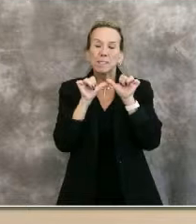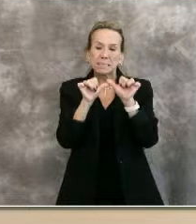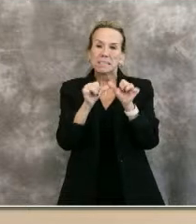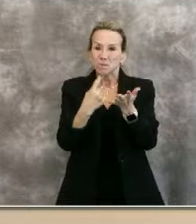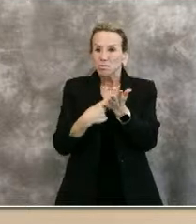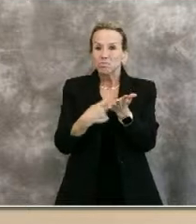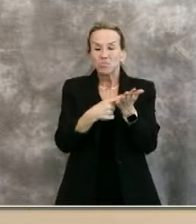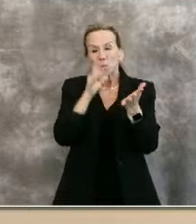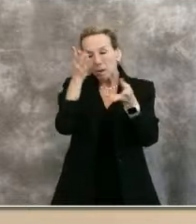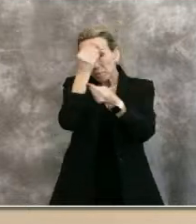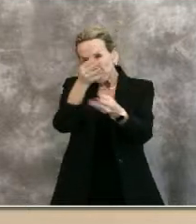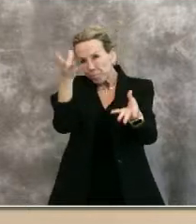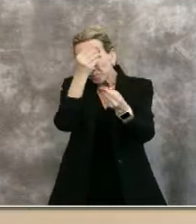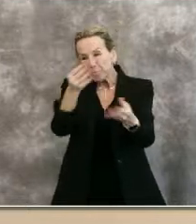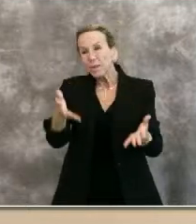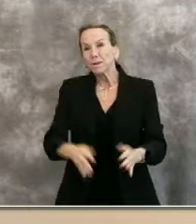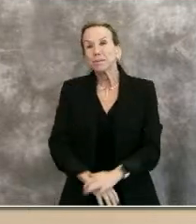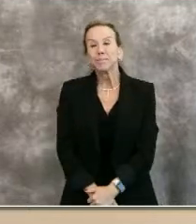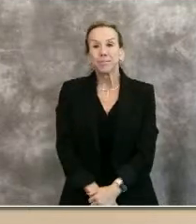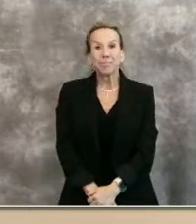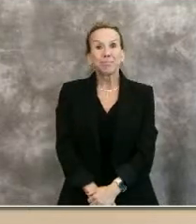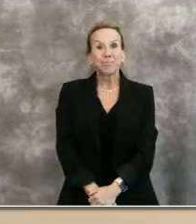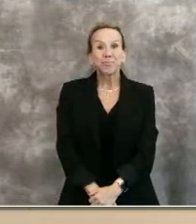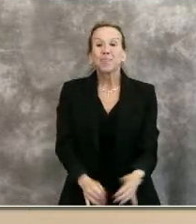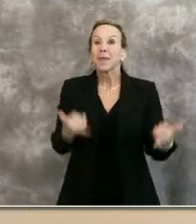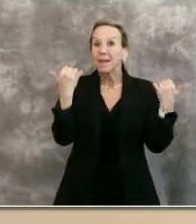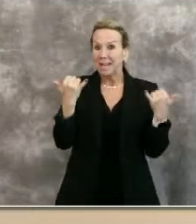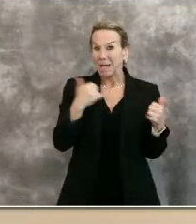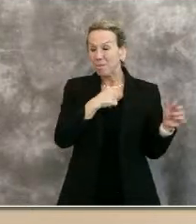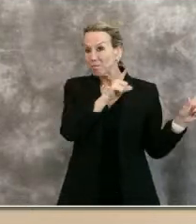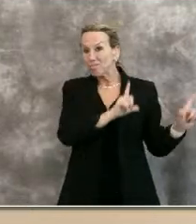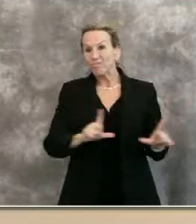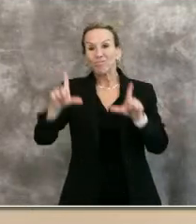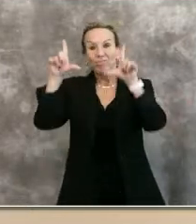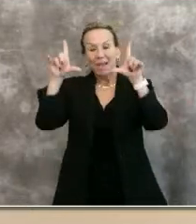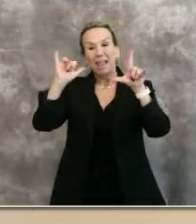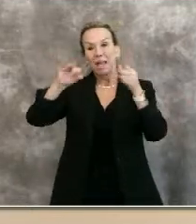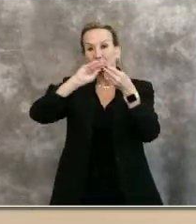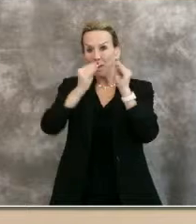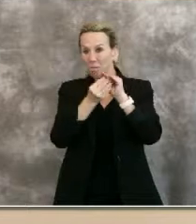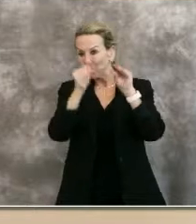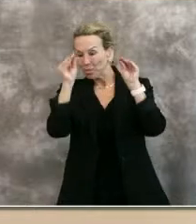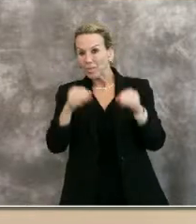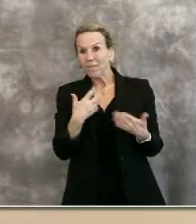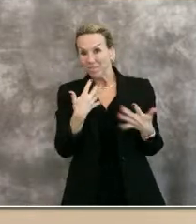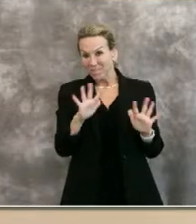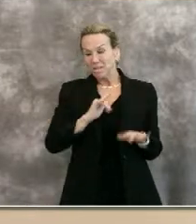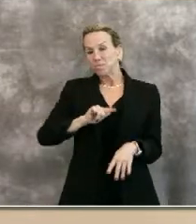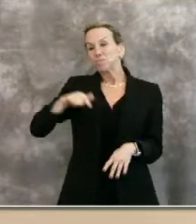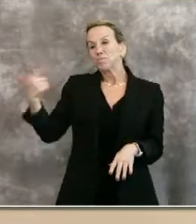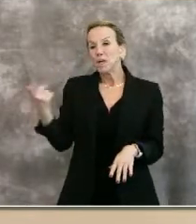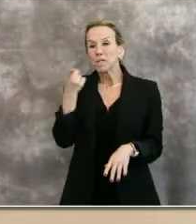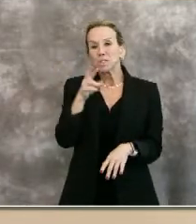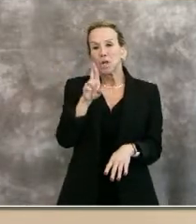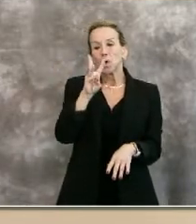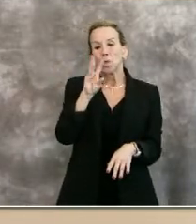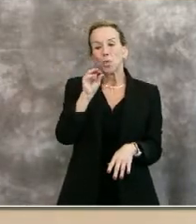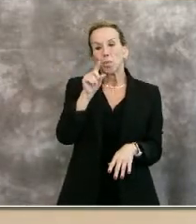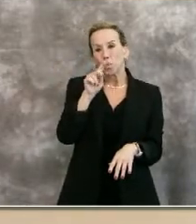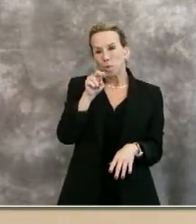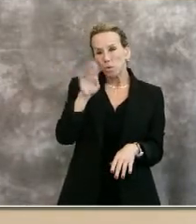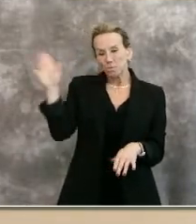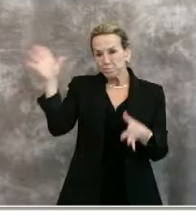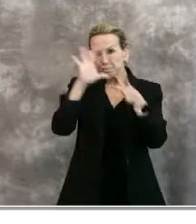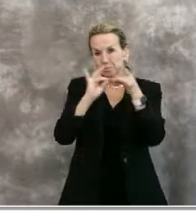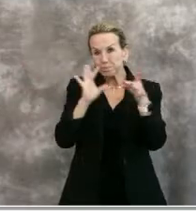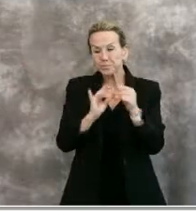and keep everyone posted. With that, let's jump into our numbers update today, and then we'll turn it over to Dr. Wooten for her update. We'll start